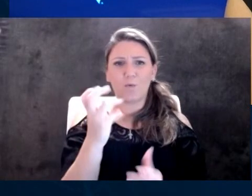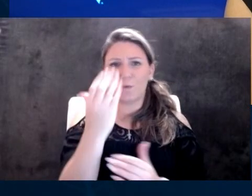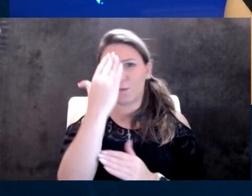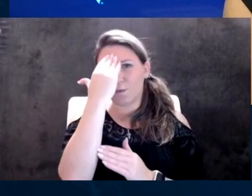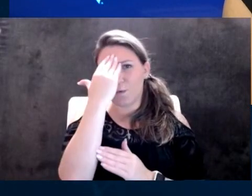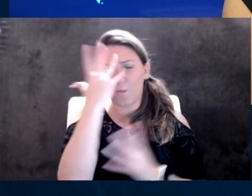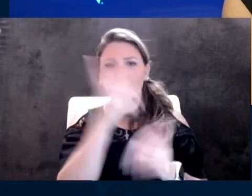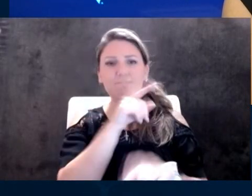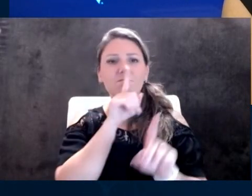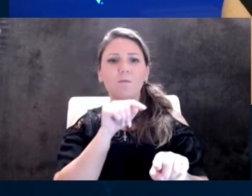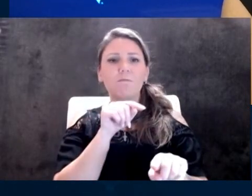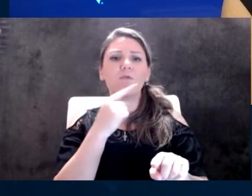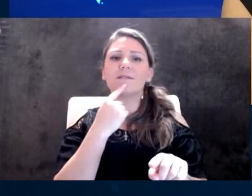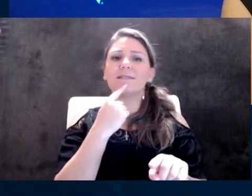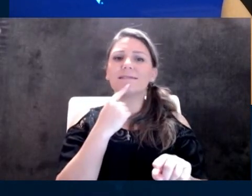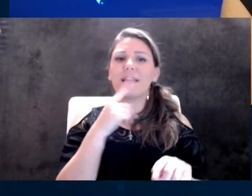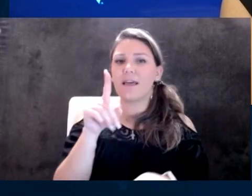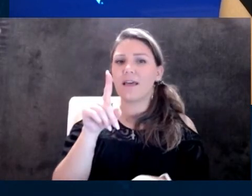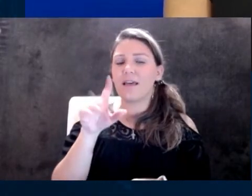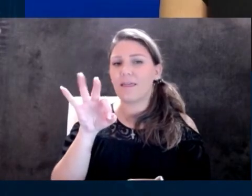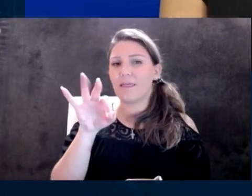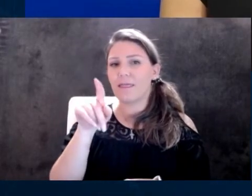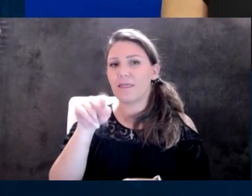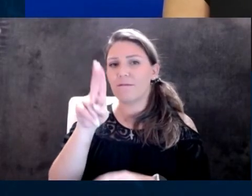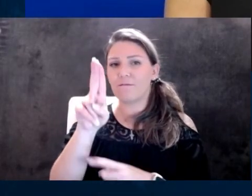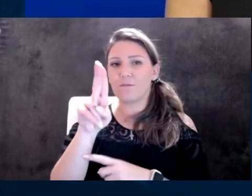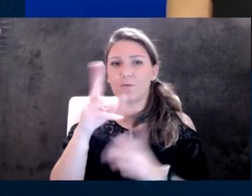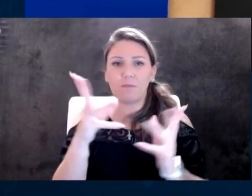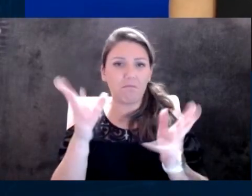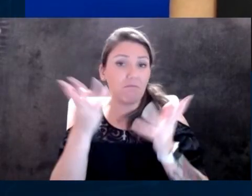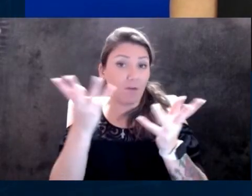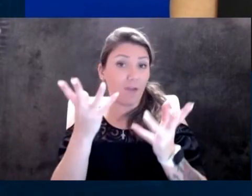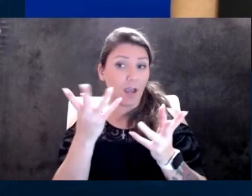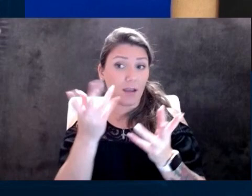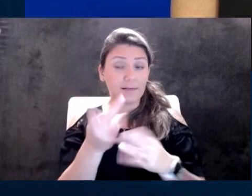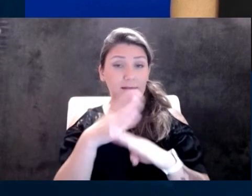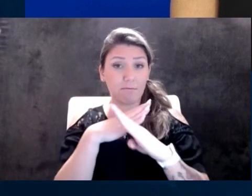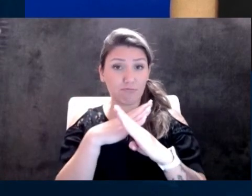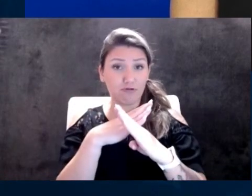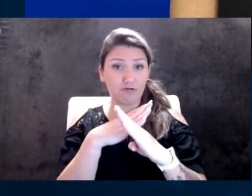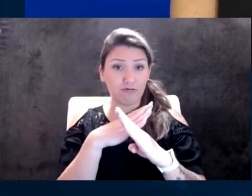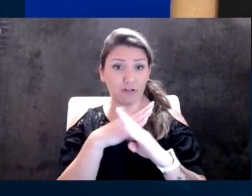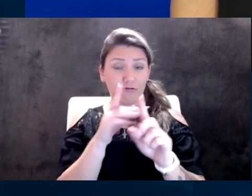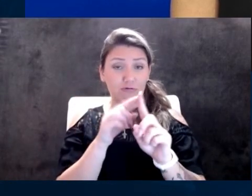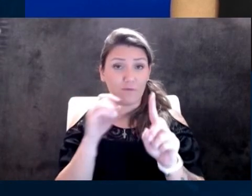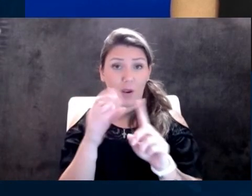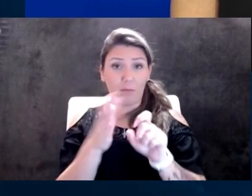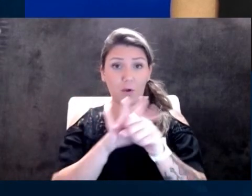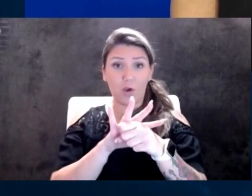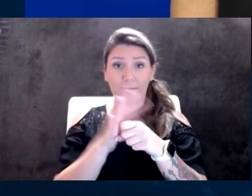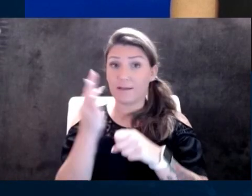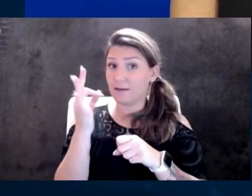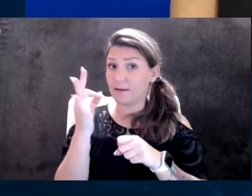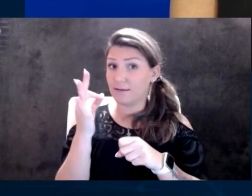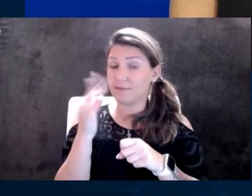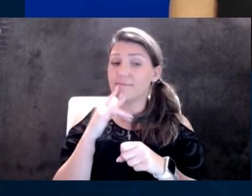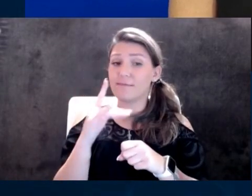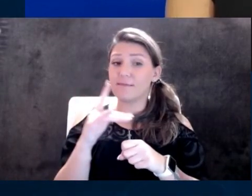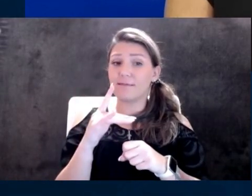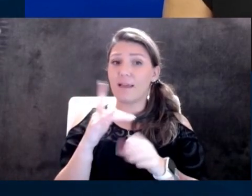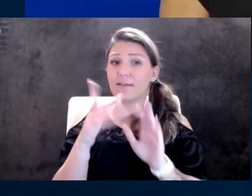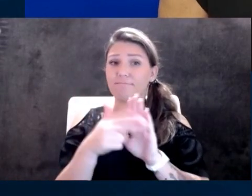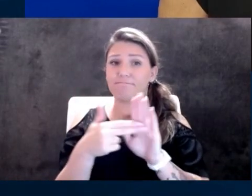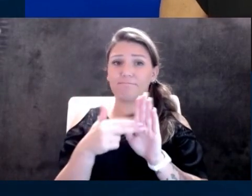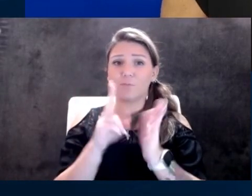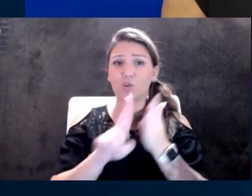internet claiming that the flu vaccine may provide some protection against COVID-19? This is citing a University of Miami